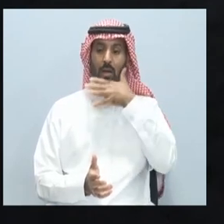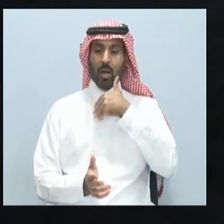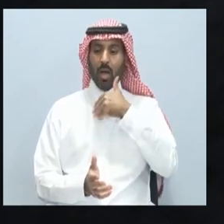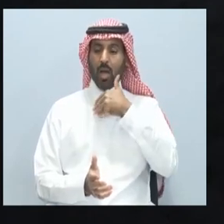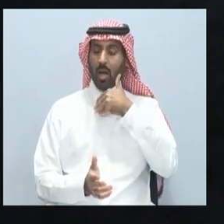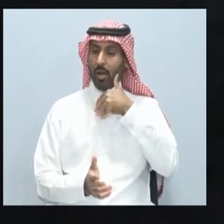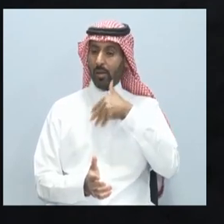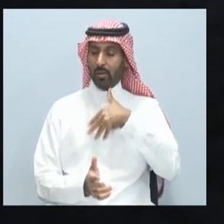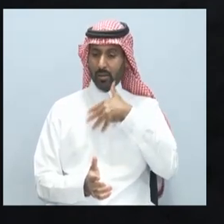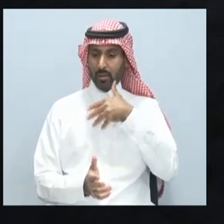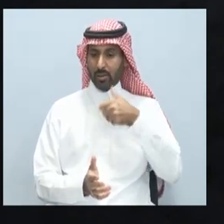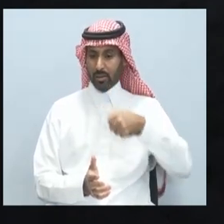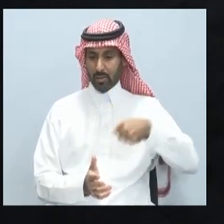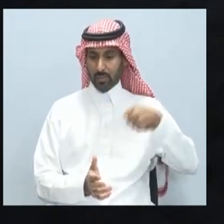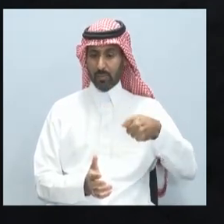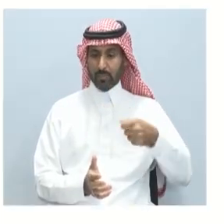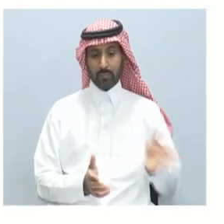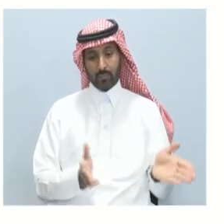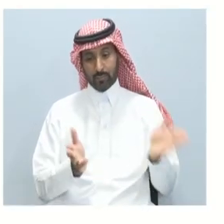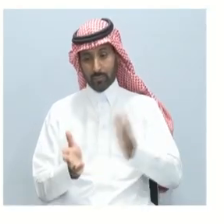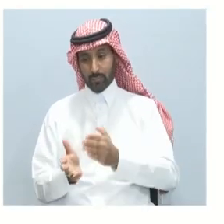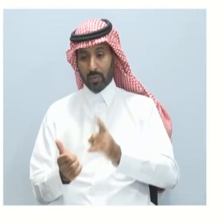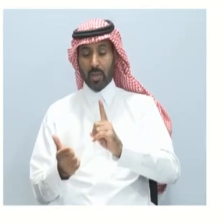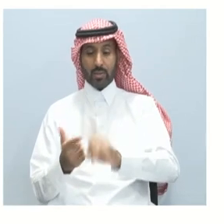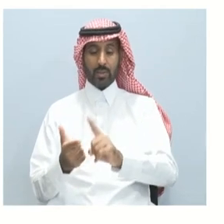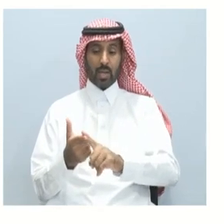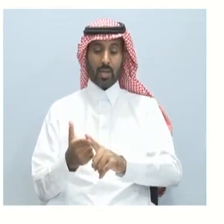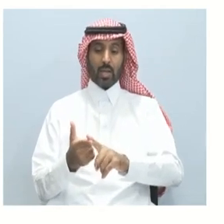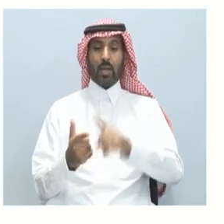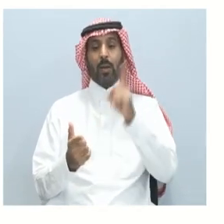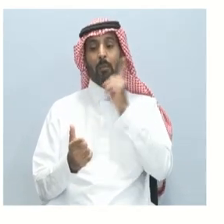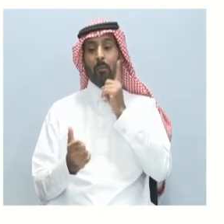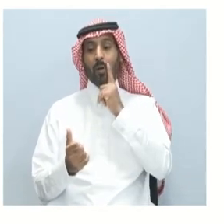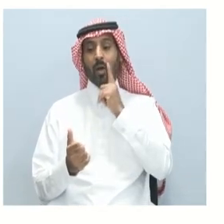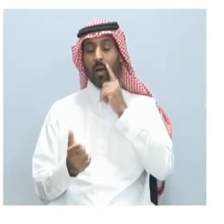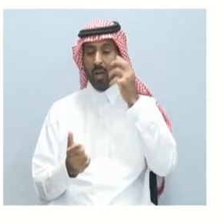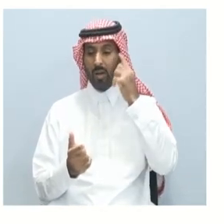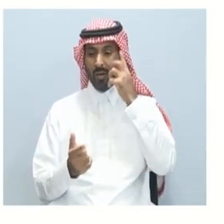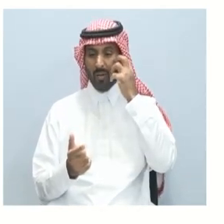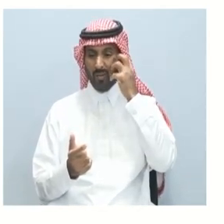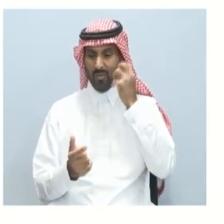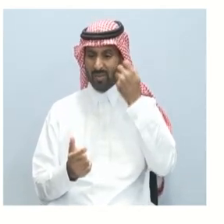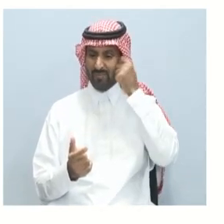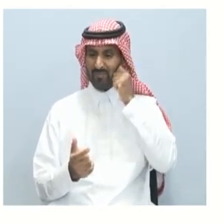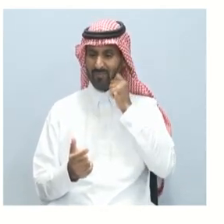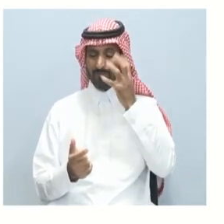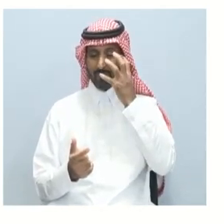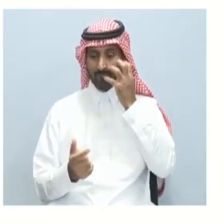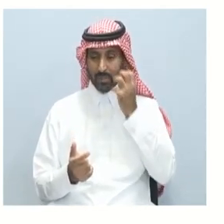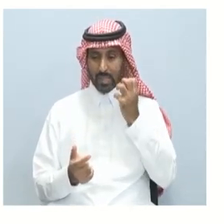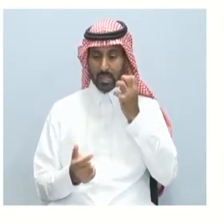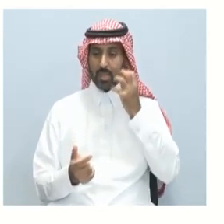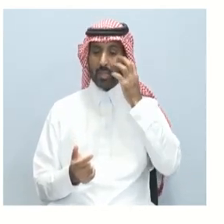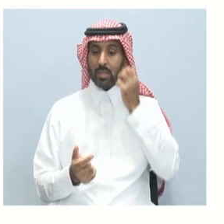good. Moving on to the second character, which is the grandmother, we can say that she gets all worked up about